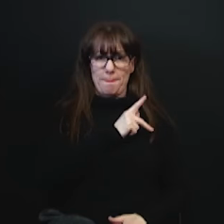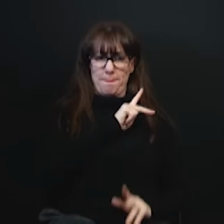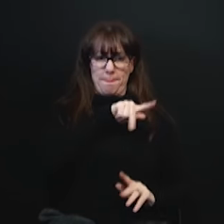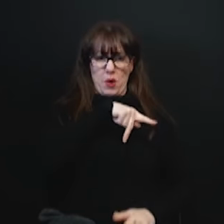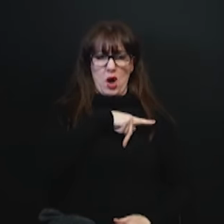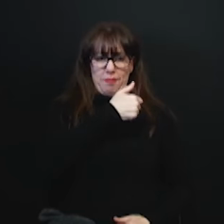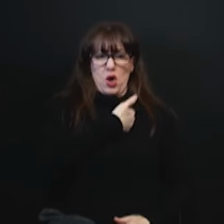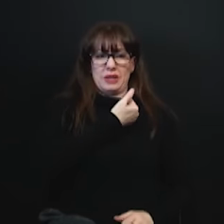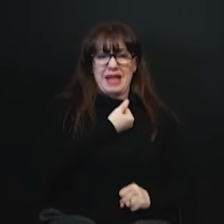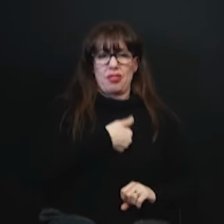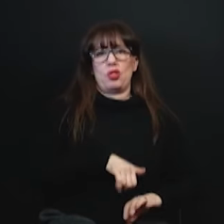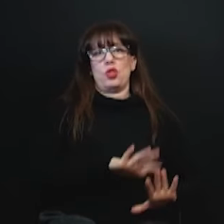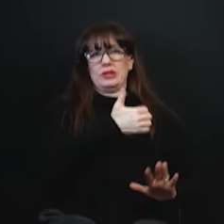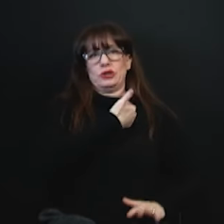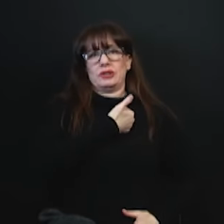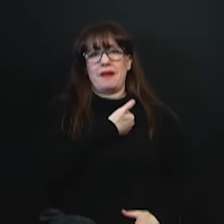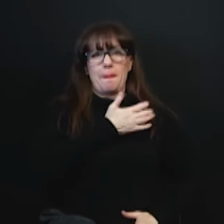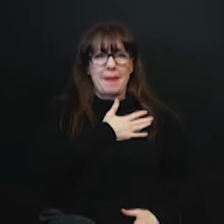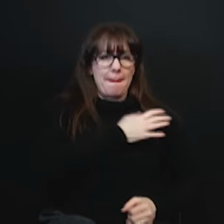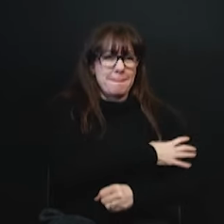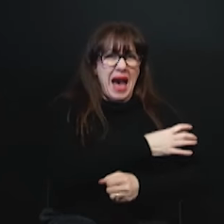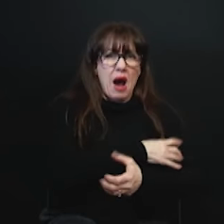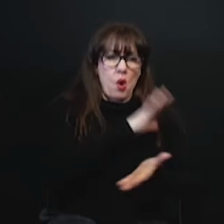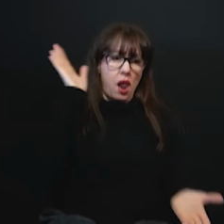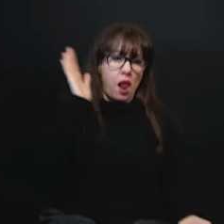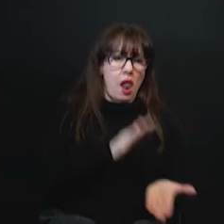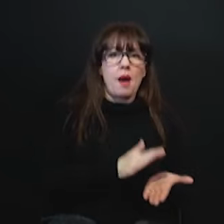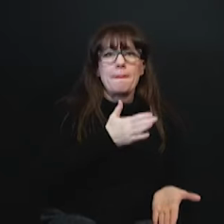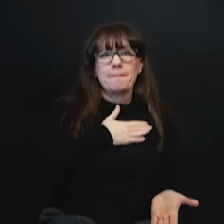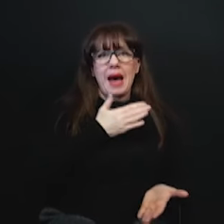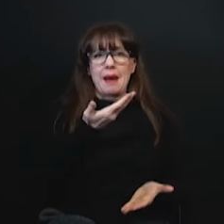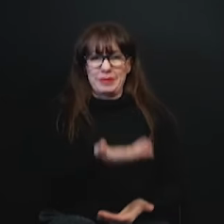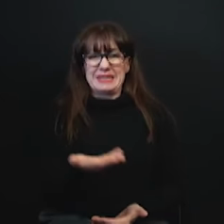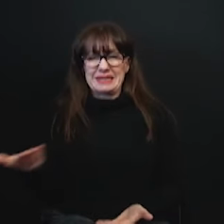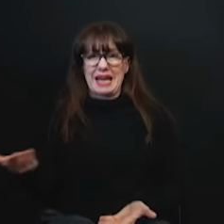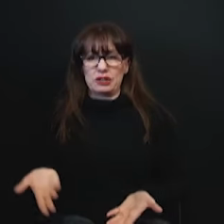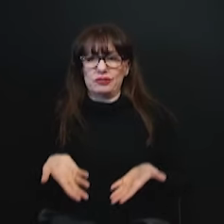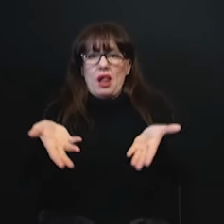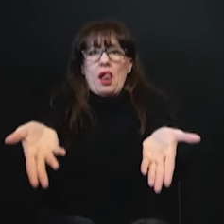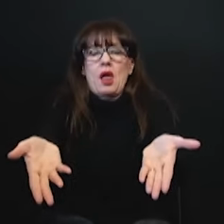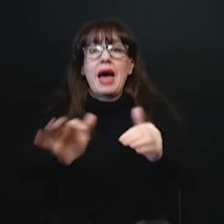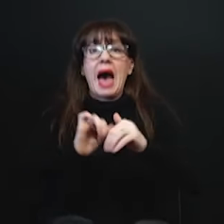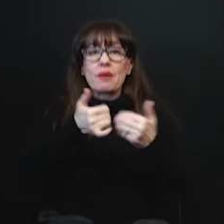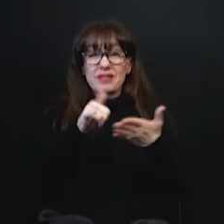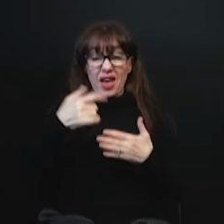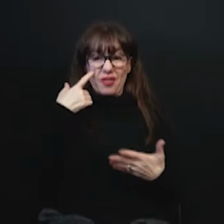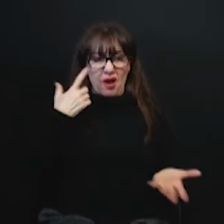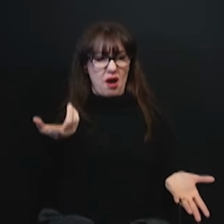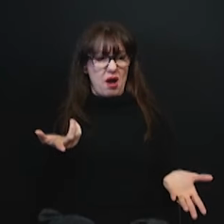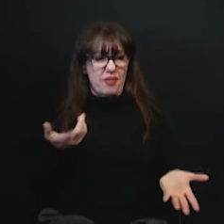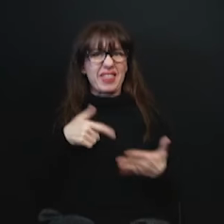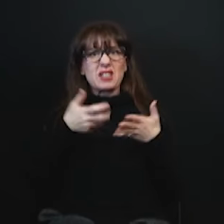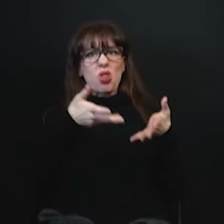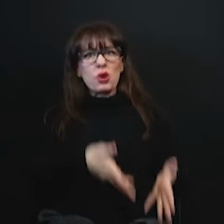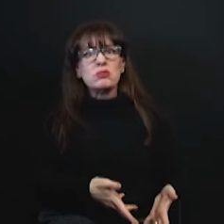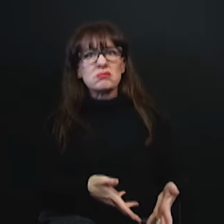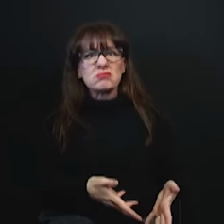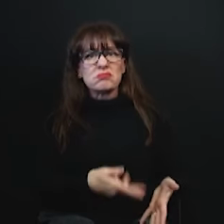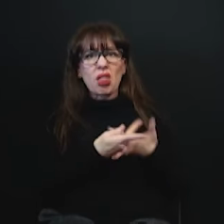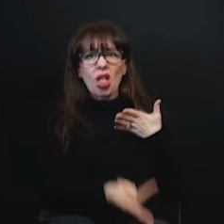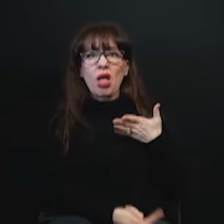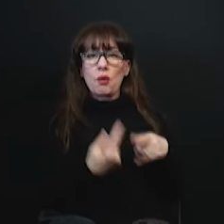losing yourself, losing your power, losing your possessions to someone or something else, how is that considered anything but losing